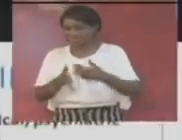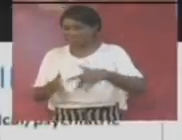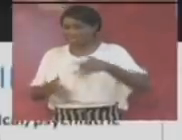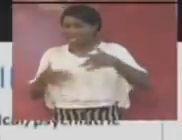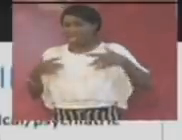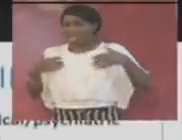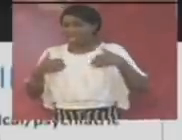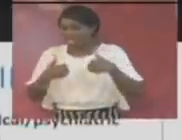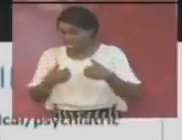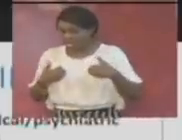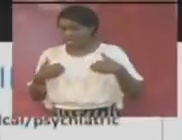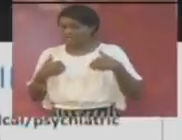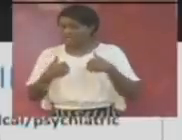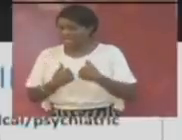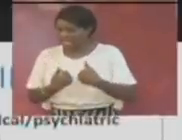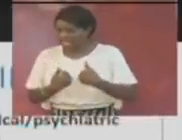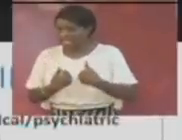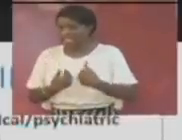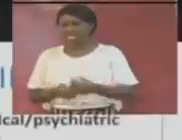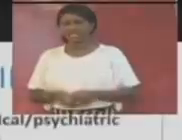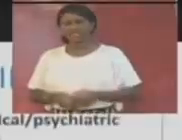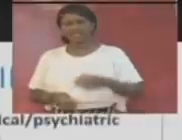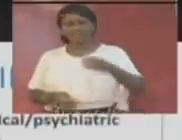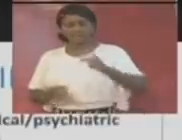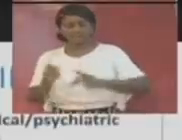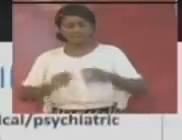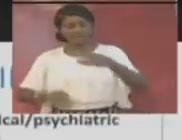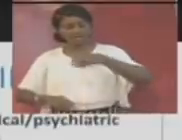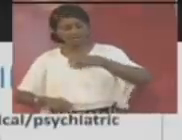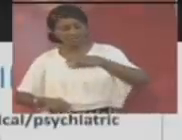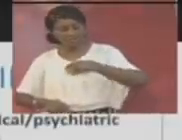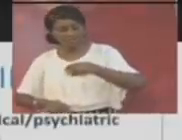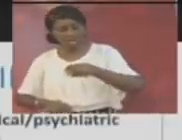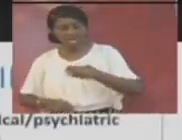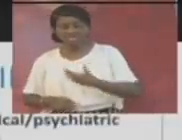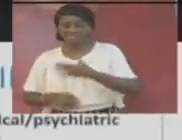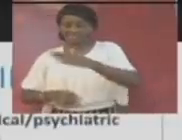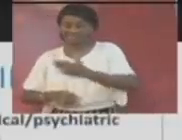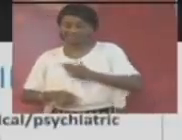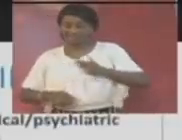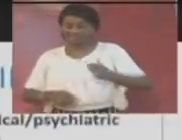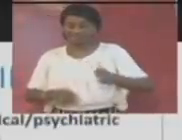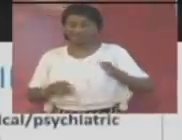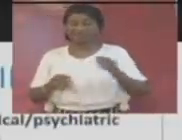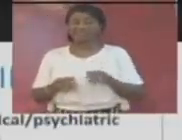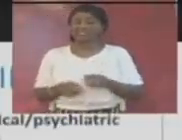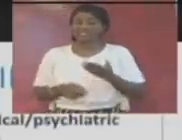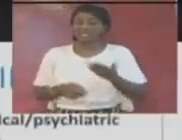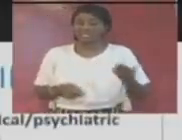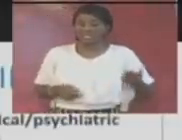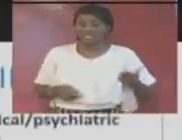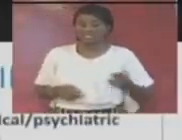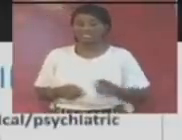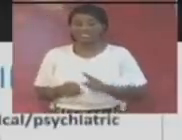seen on the slide, patients complain of many symptoms from a wide range of body systems at different times and of